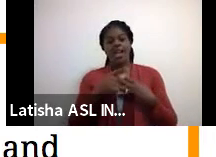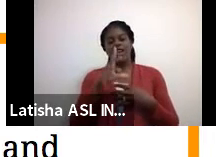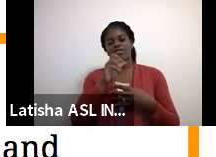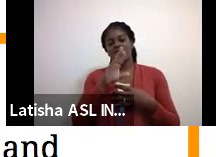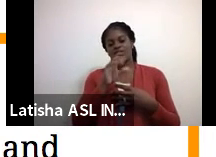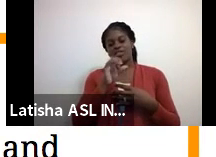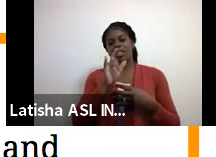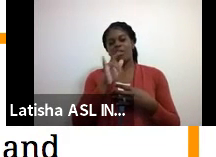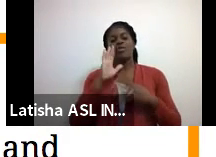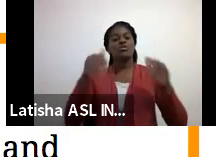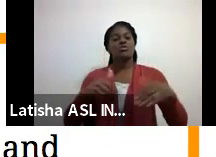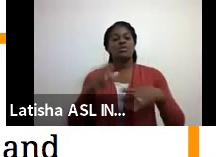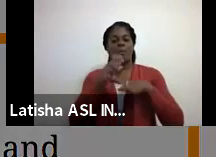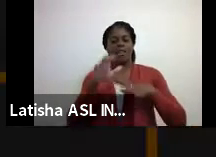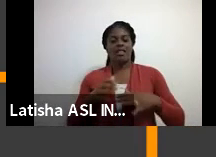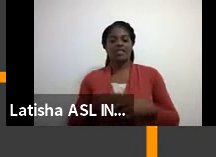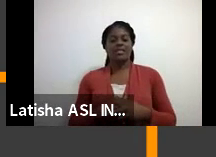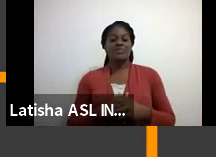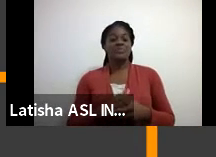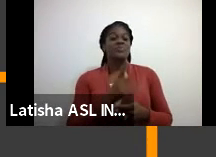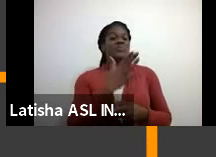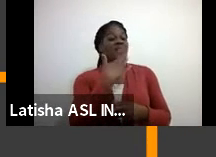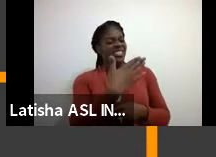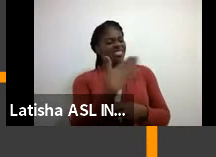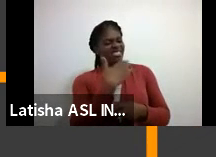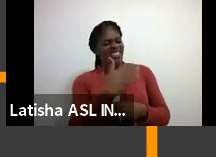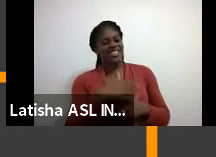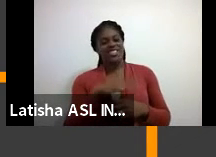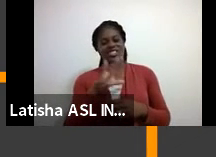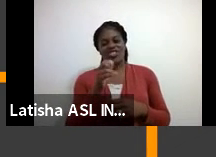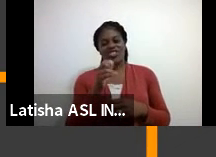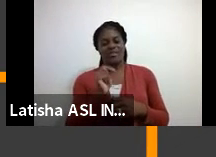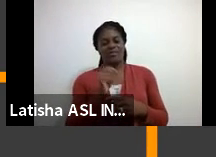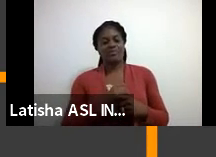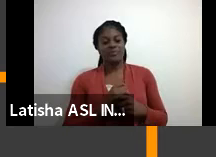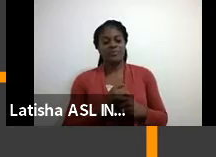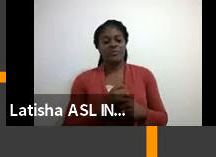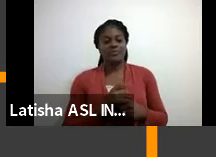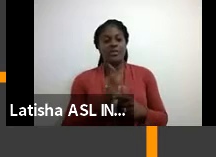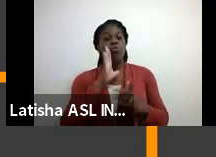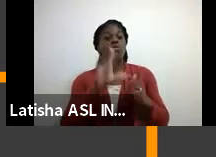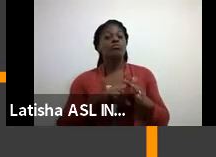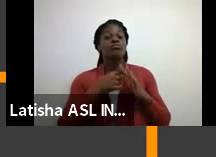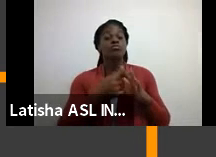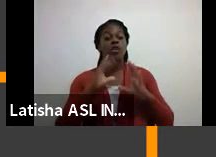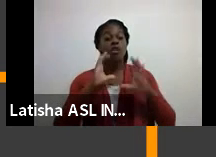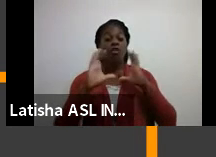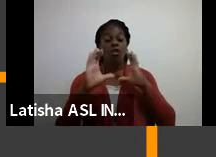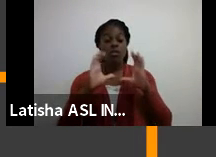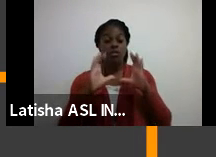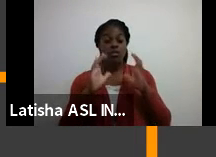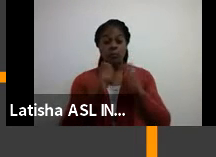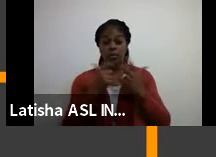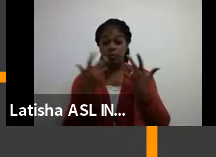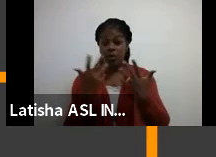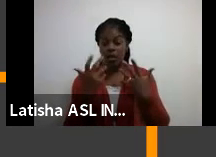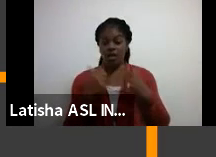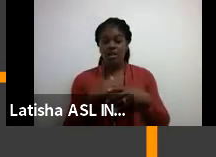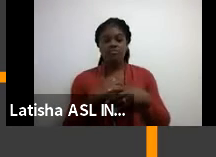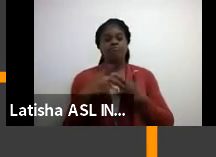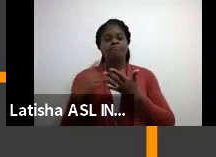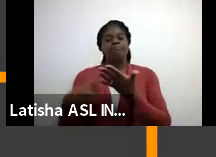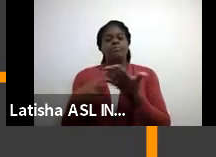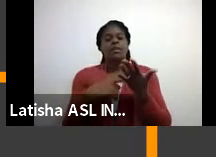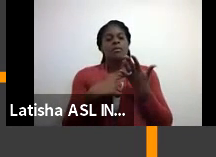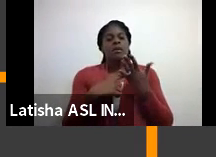conversation. Thanks, John. And so we're going to start our conversation with talking